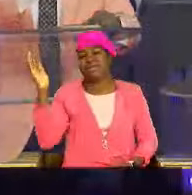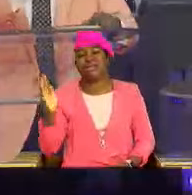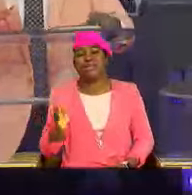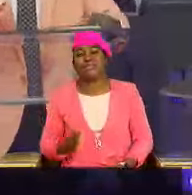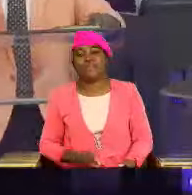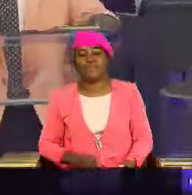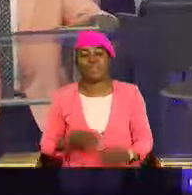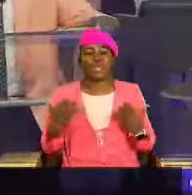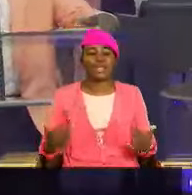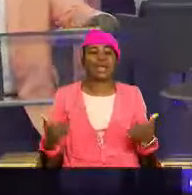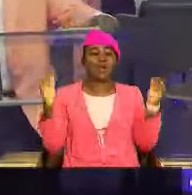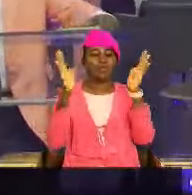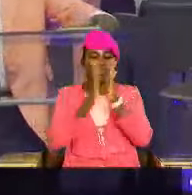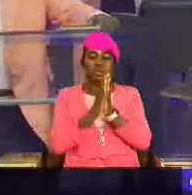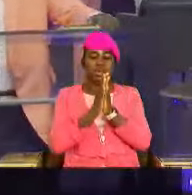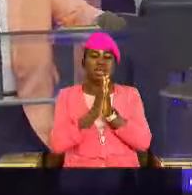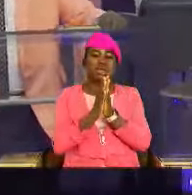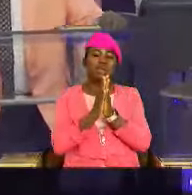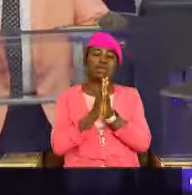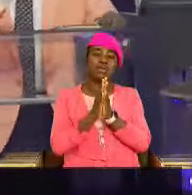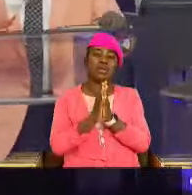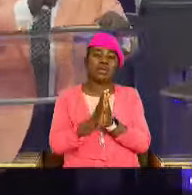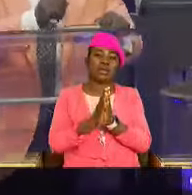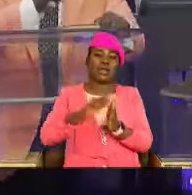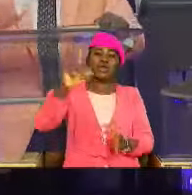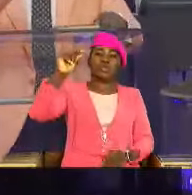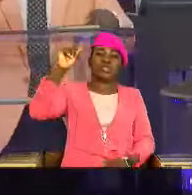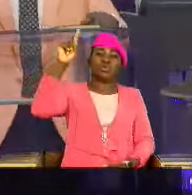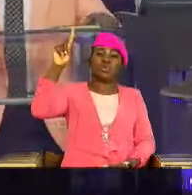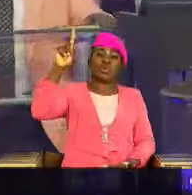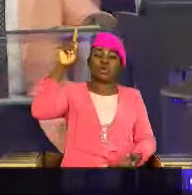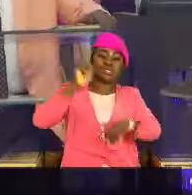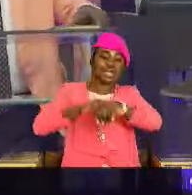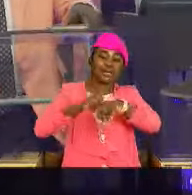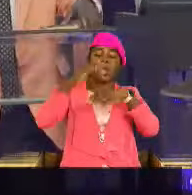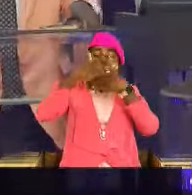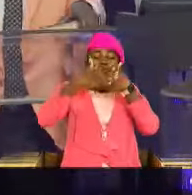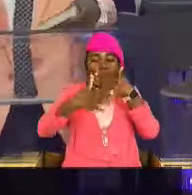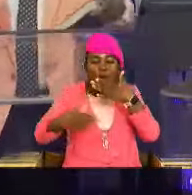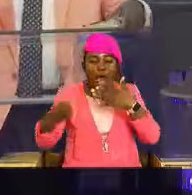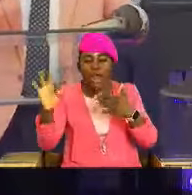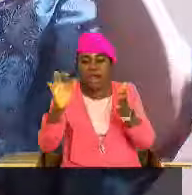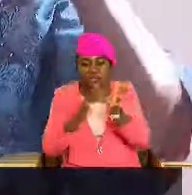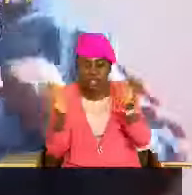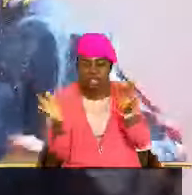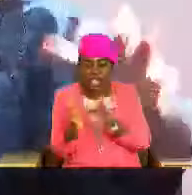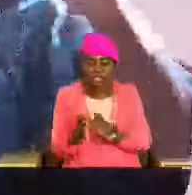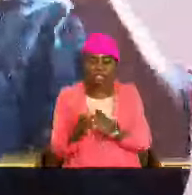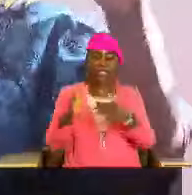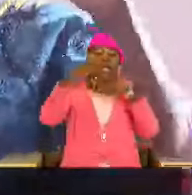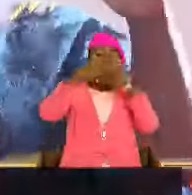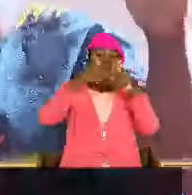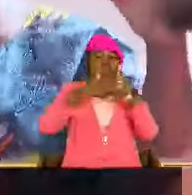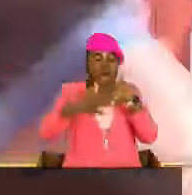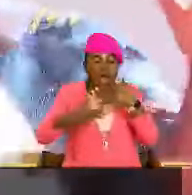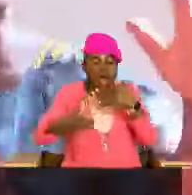we shout 21 times let's go blood of